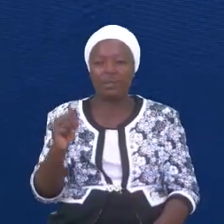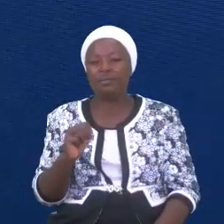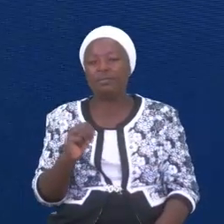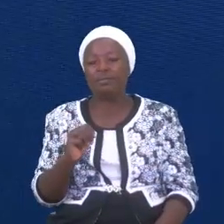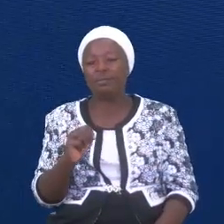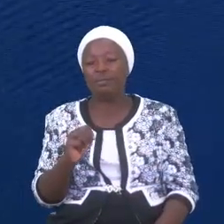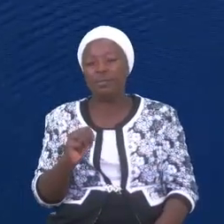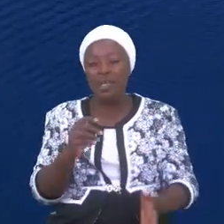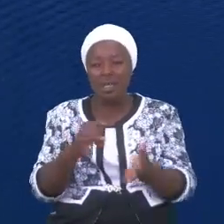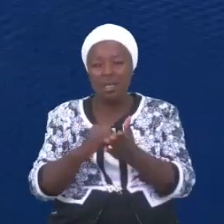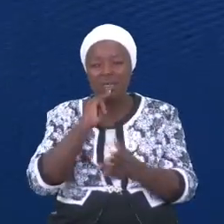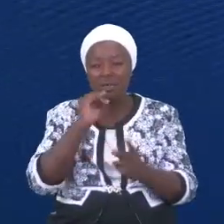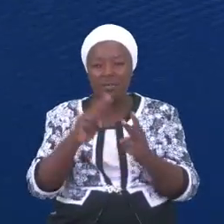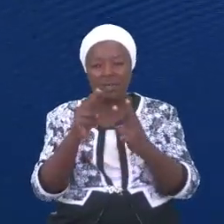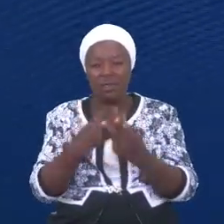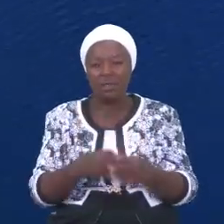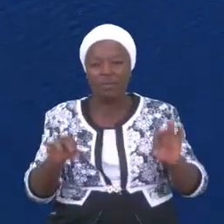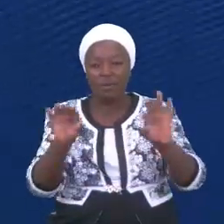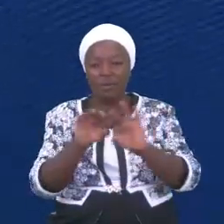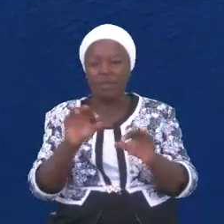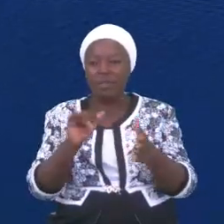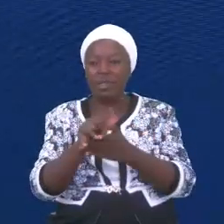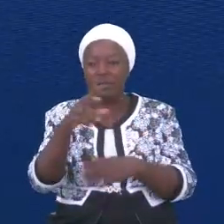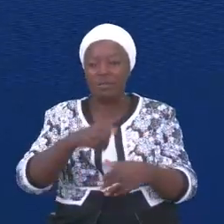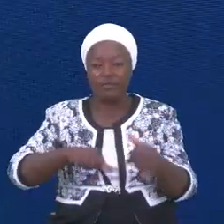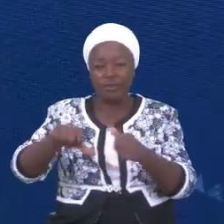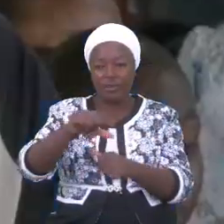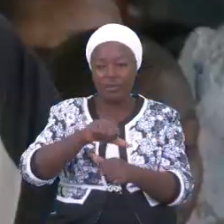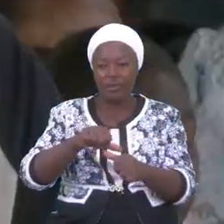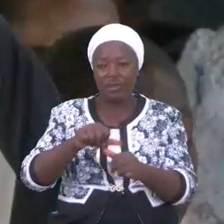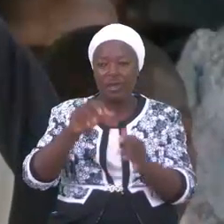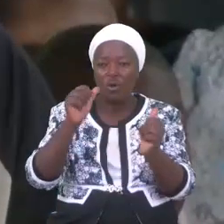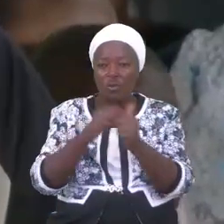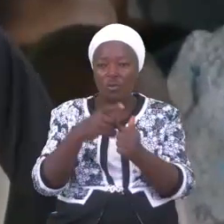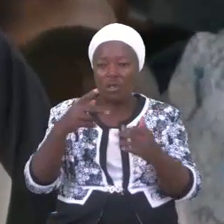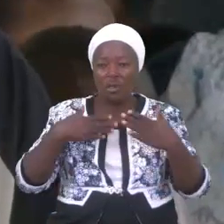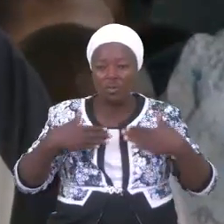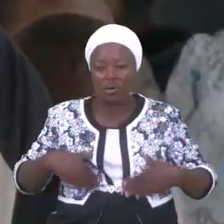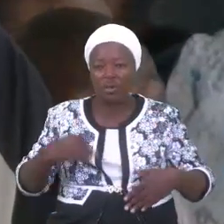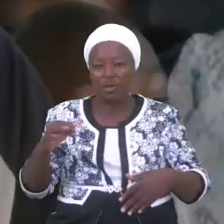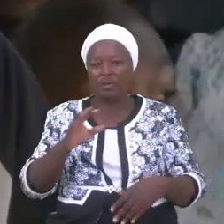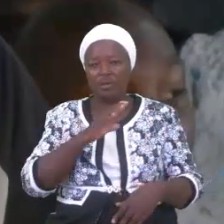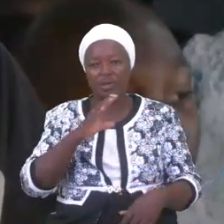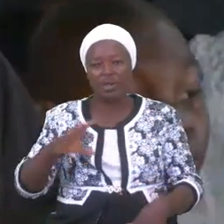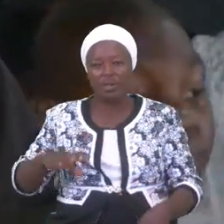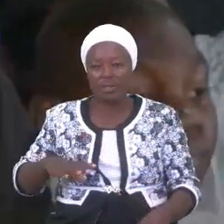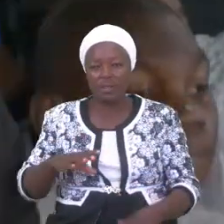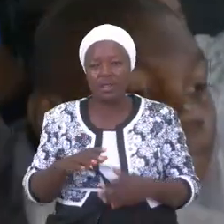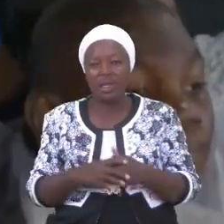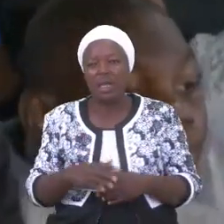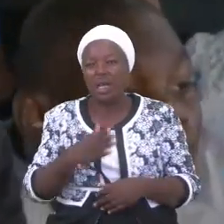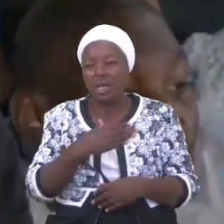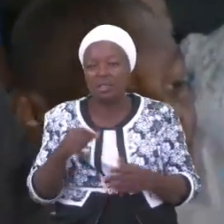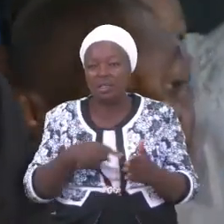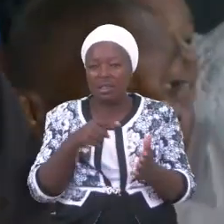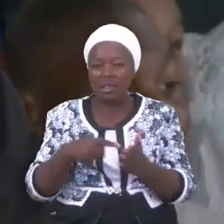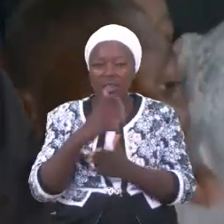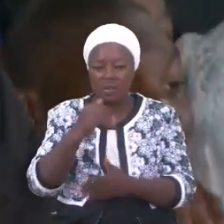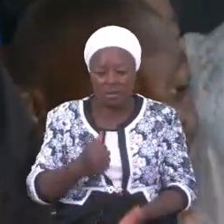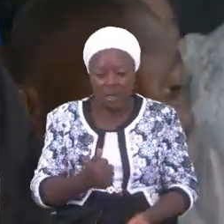It's very important that you fellowship with the body of Christ. And this will